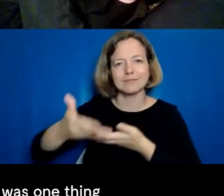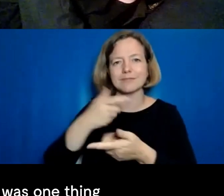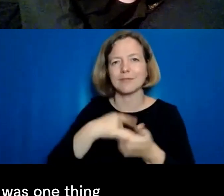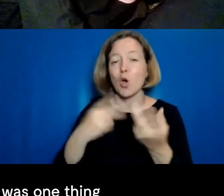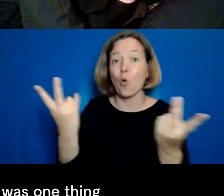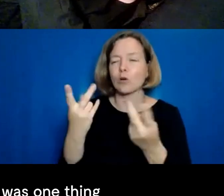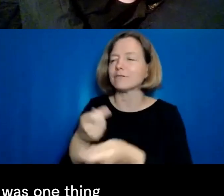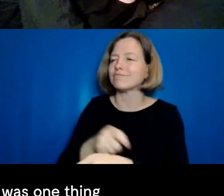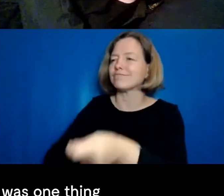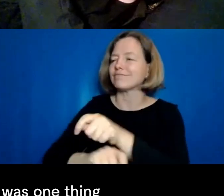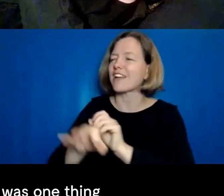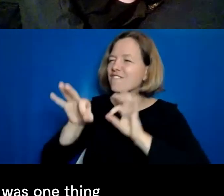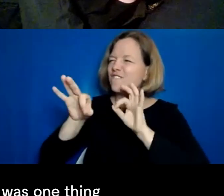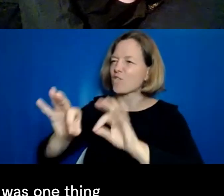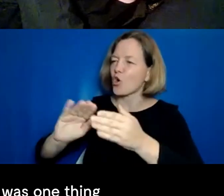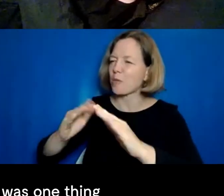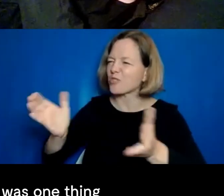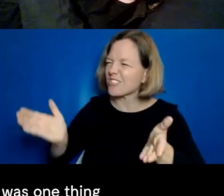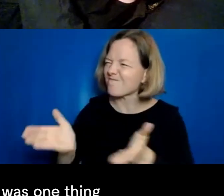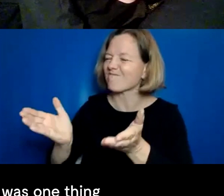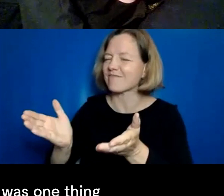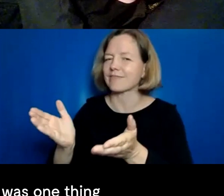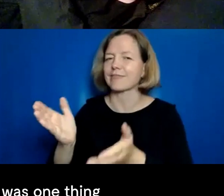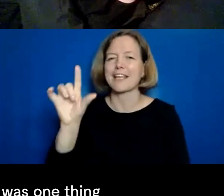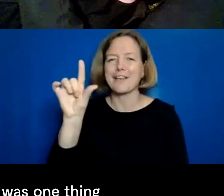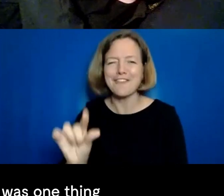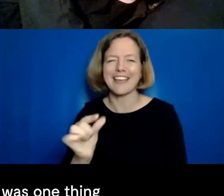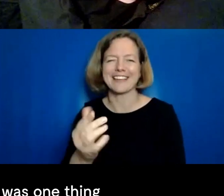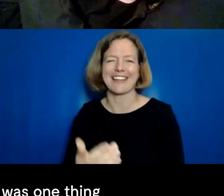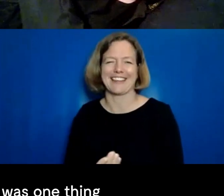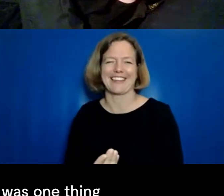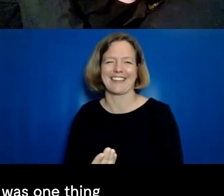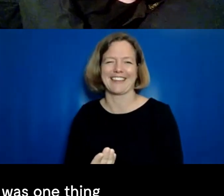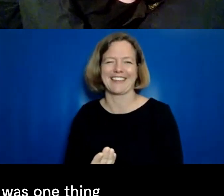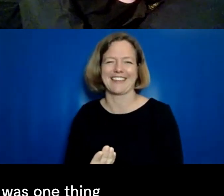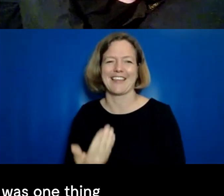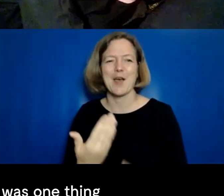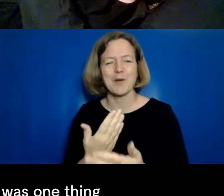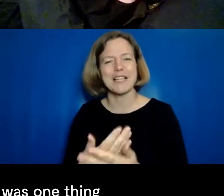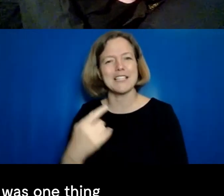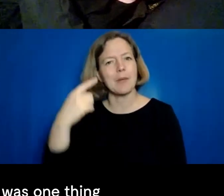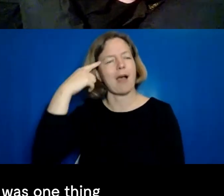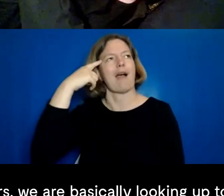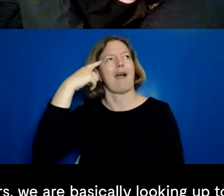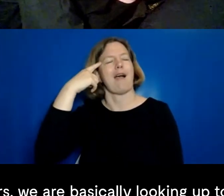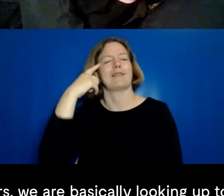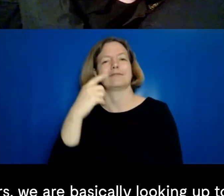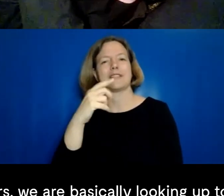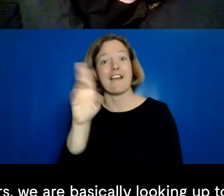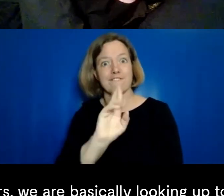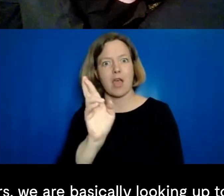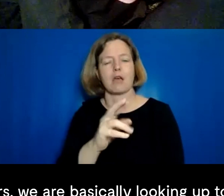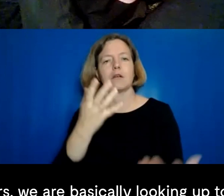that was one thing that led our thinking about who we wanted to be here, that it's